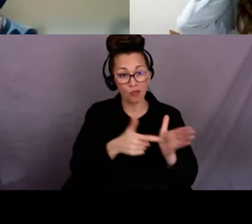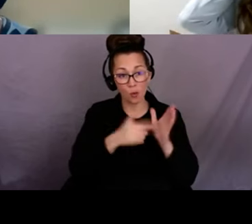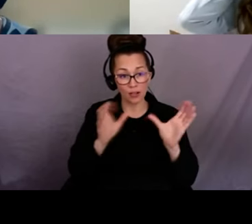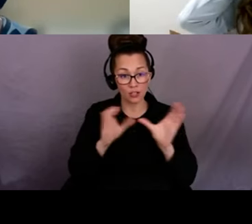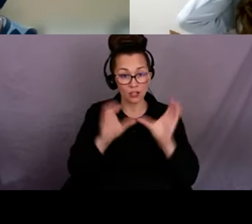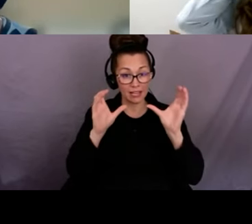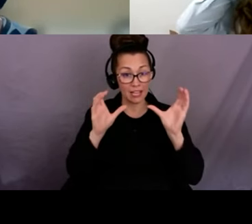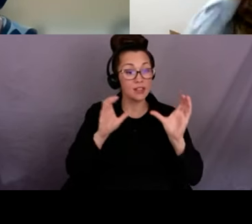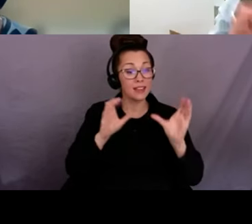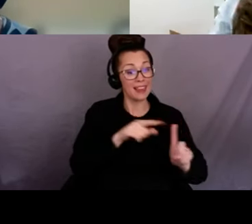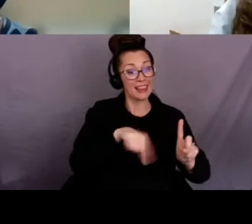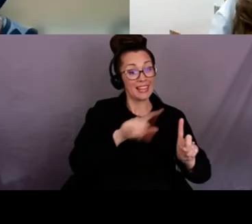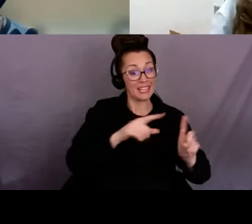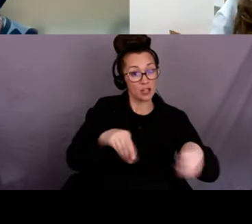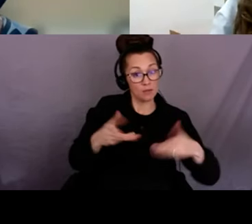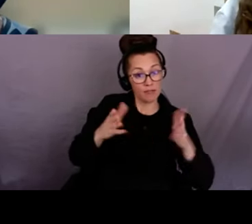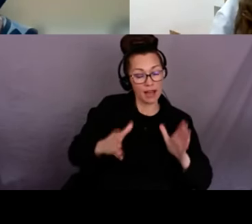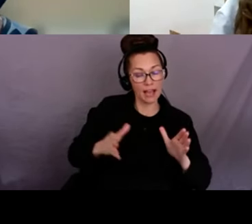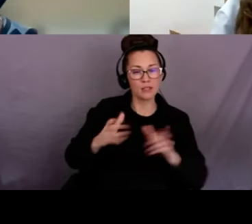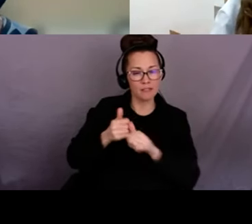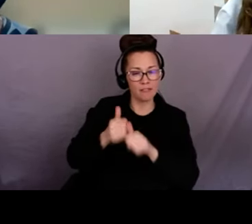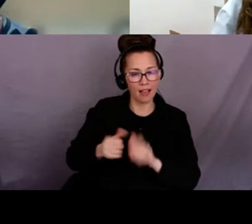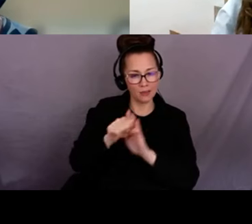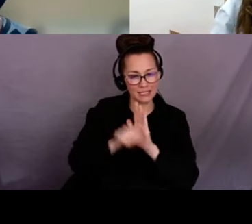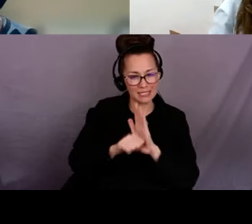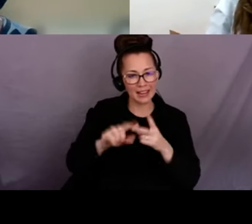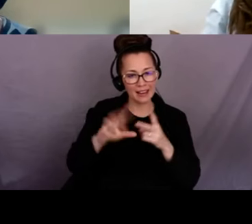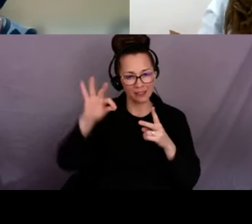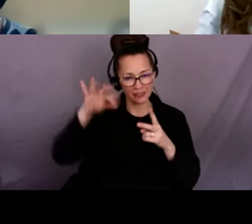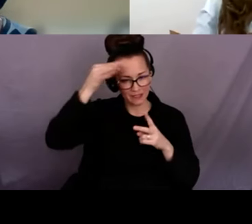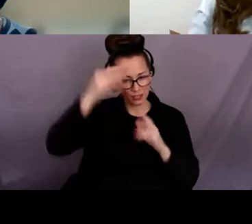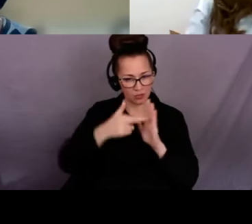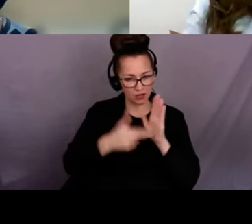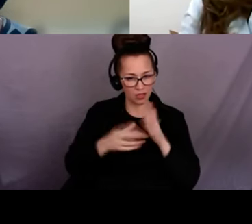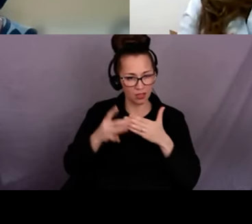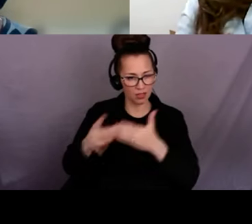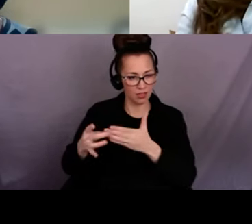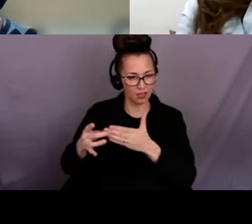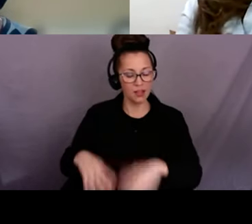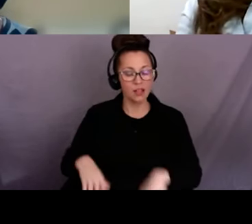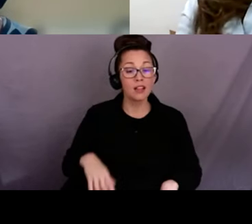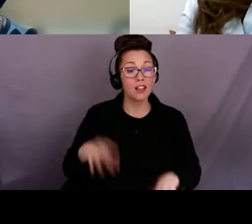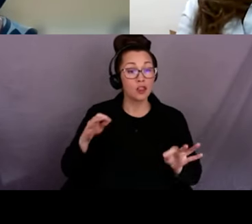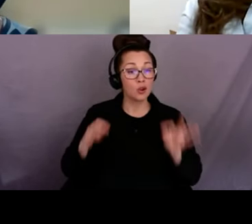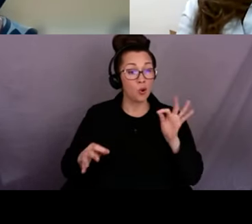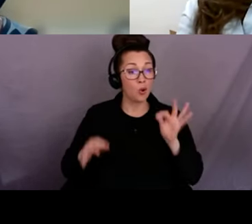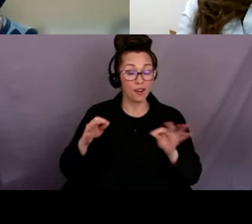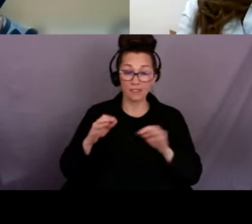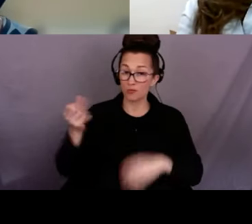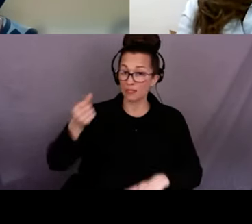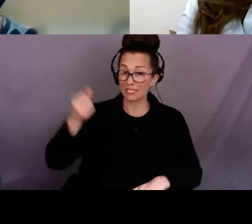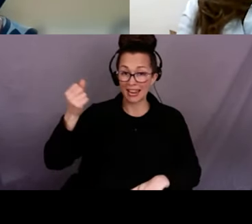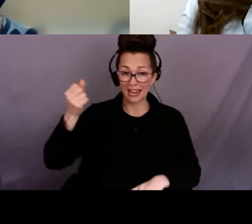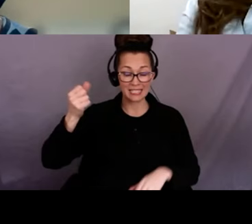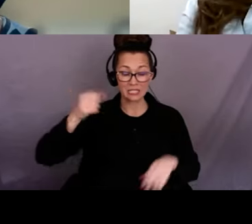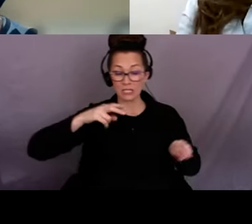compliance with all applicable federal, state, and local regulations. And again, as I say, the court retained jurisdiction over this